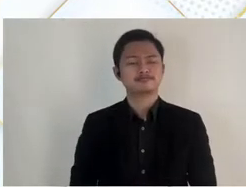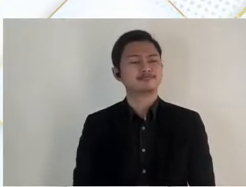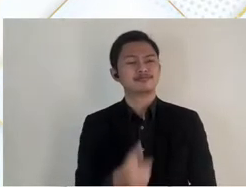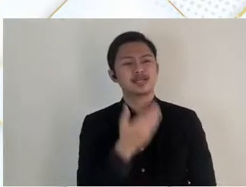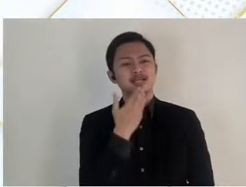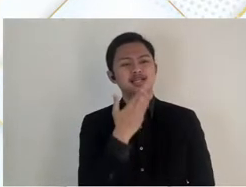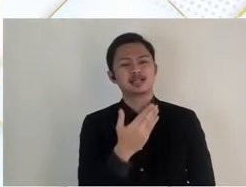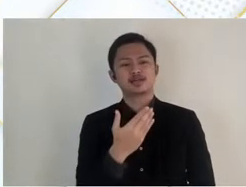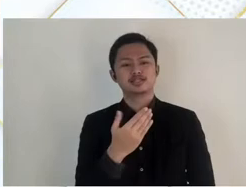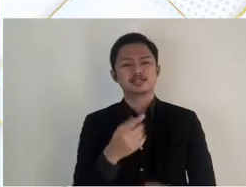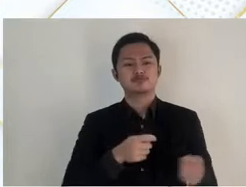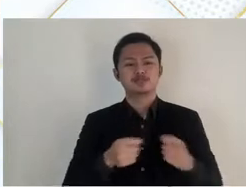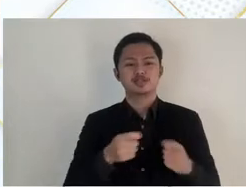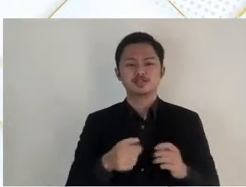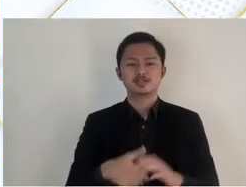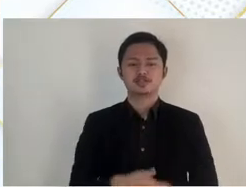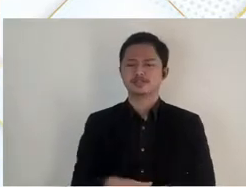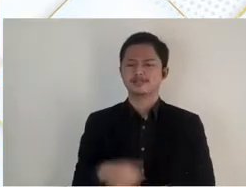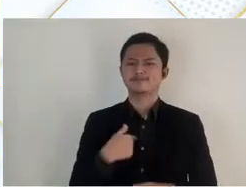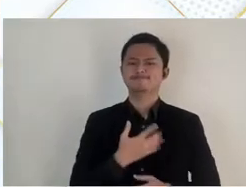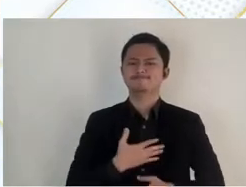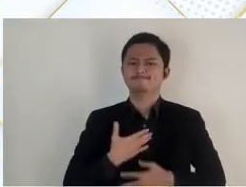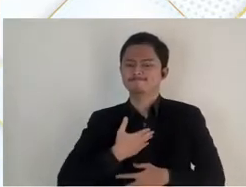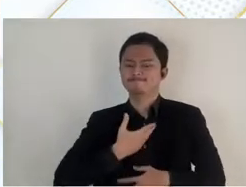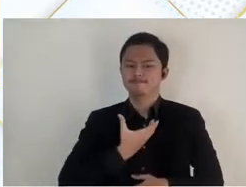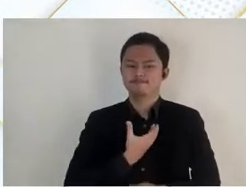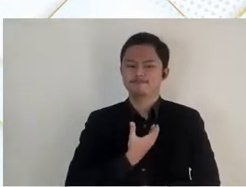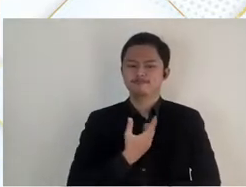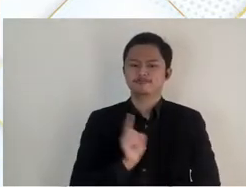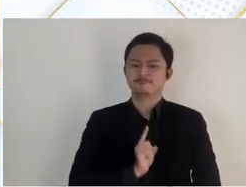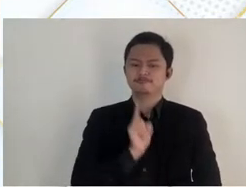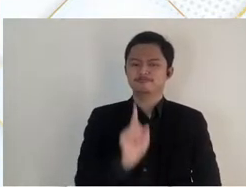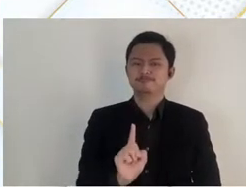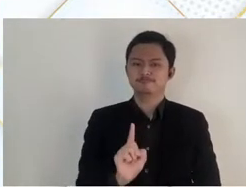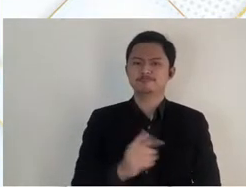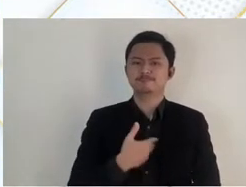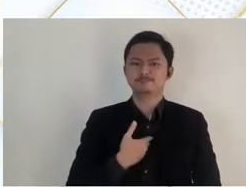Mr. Moderator. Certainly, it's a pleasure for us to be here today.